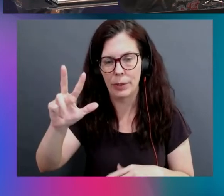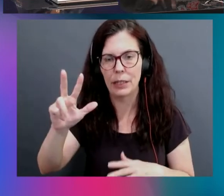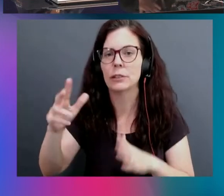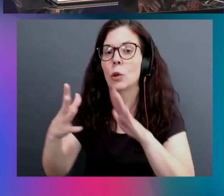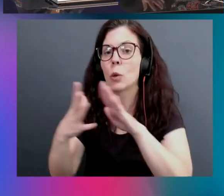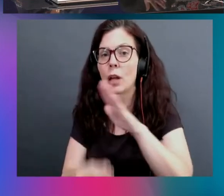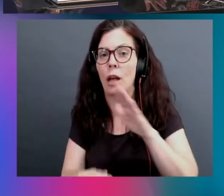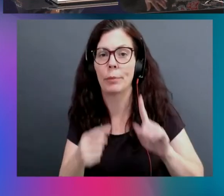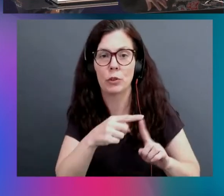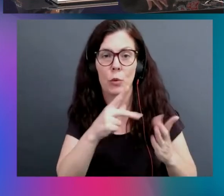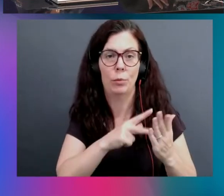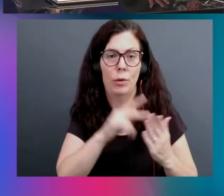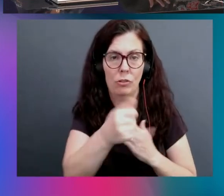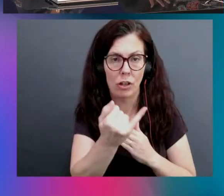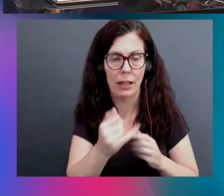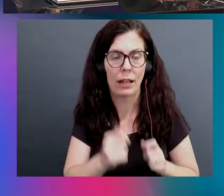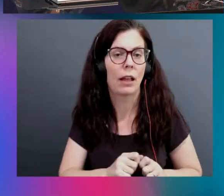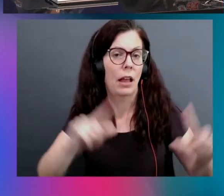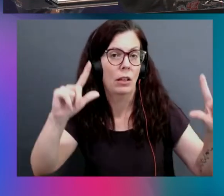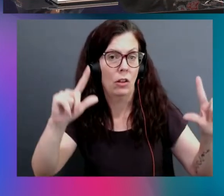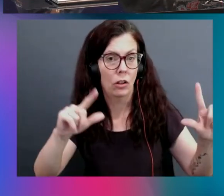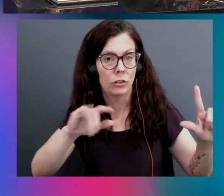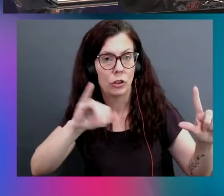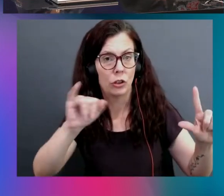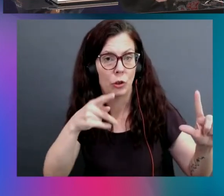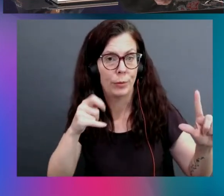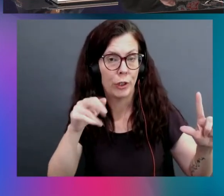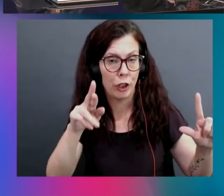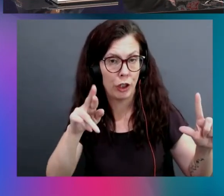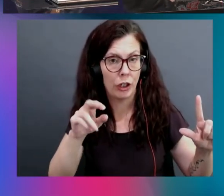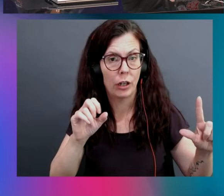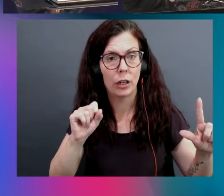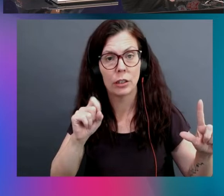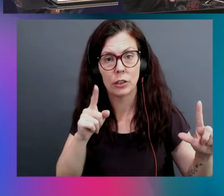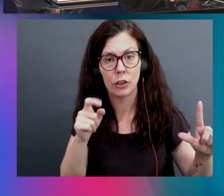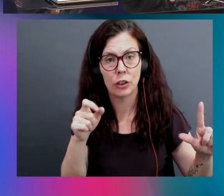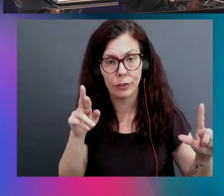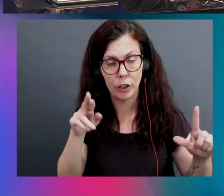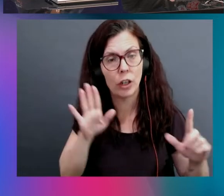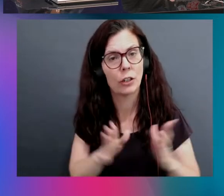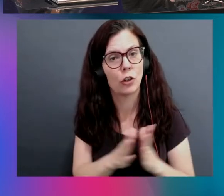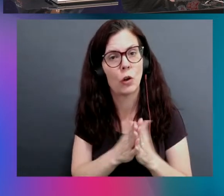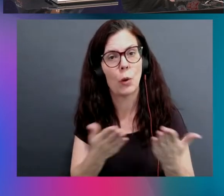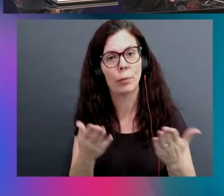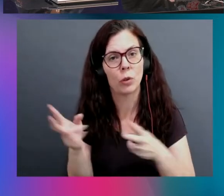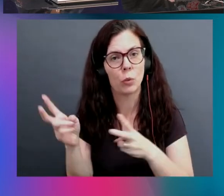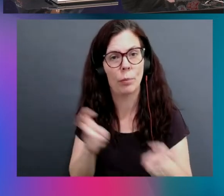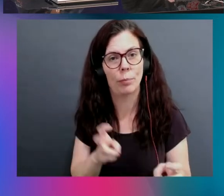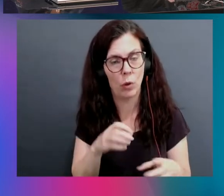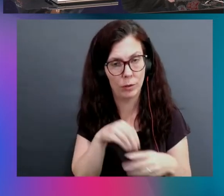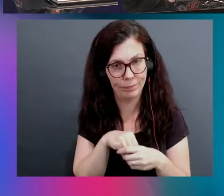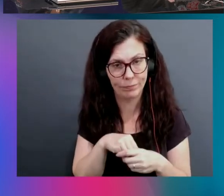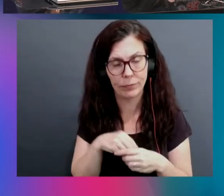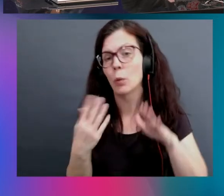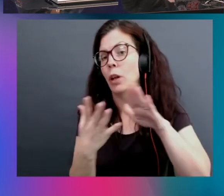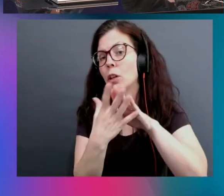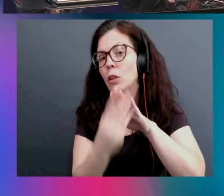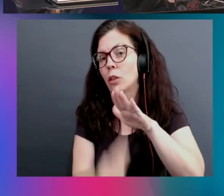that will launch the Jupyter server, and your Jupyter notebook will get pulled in. We'll clone the entire